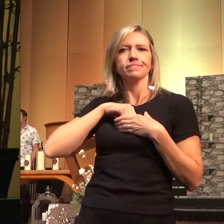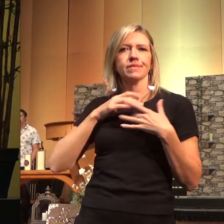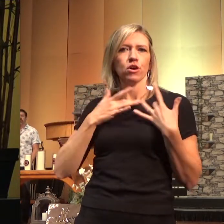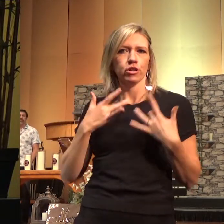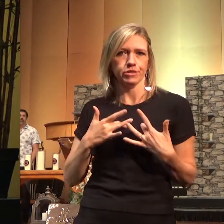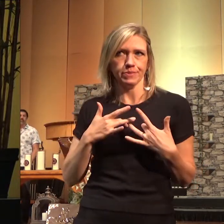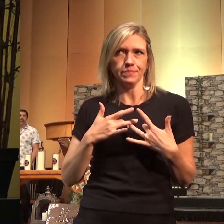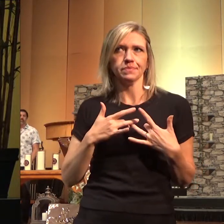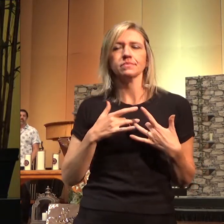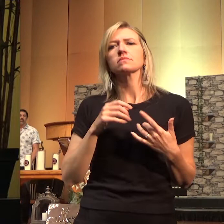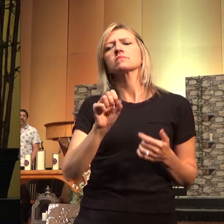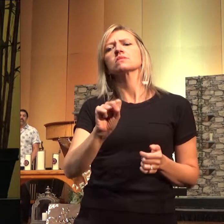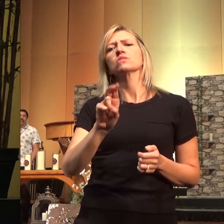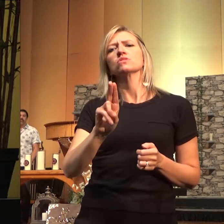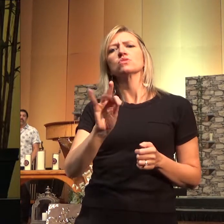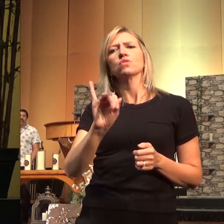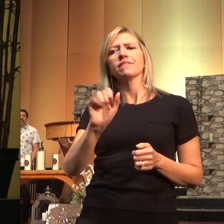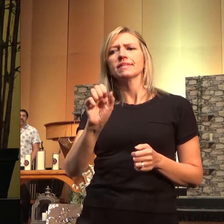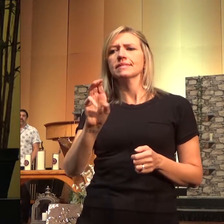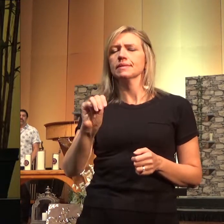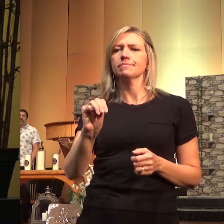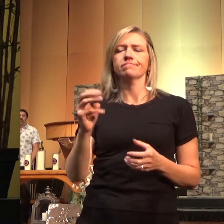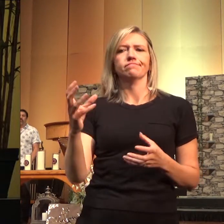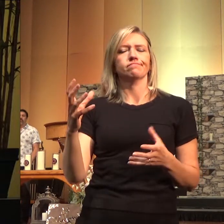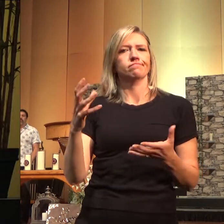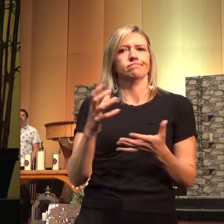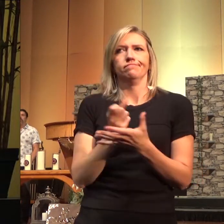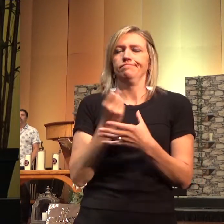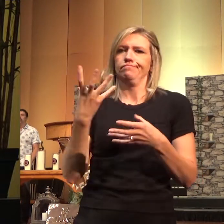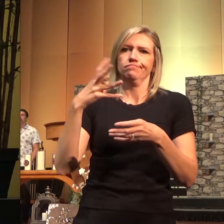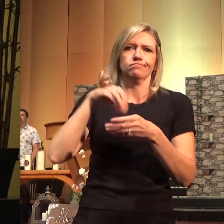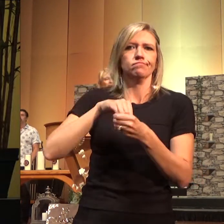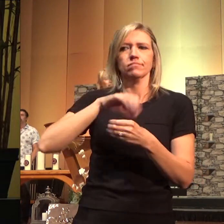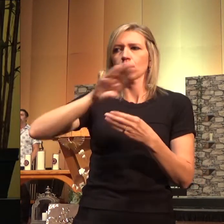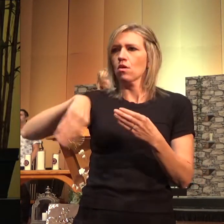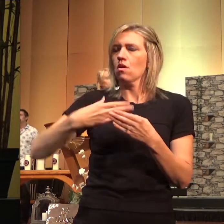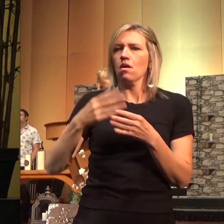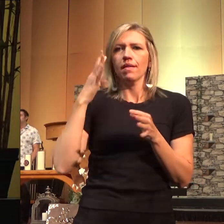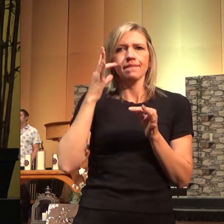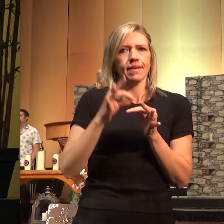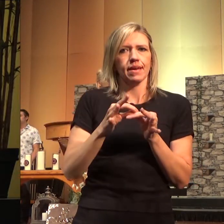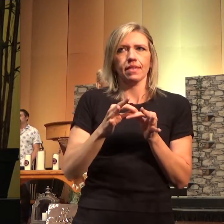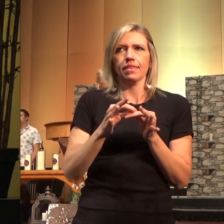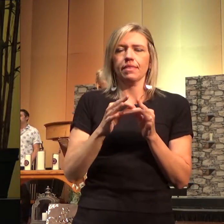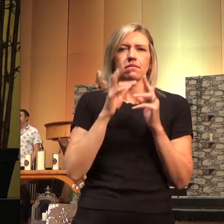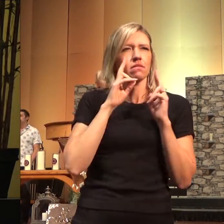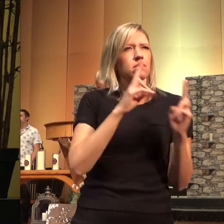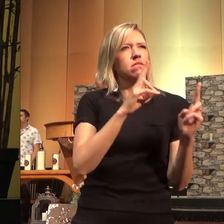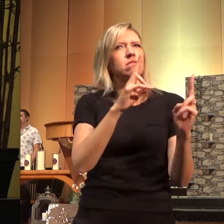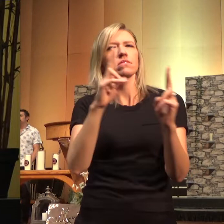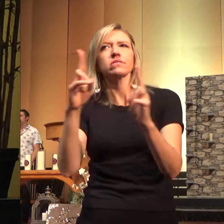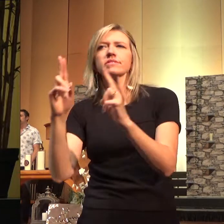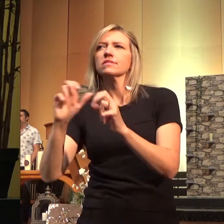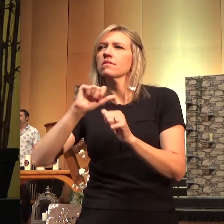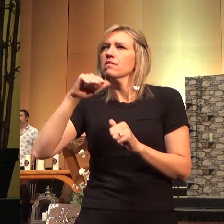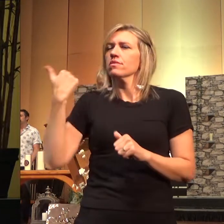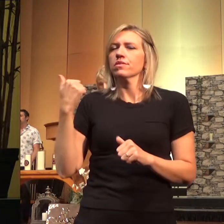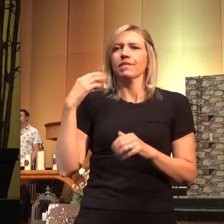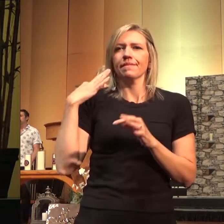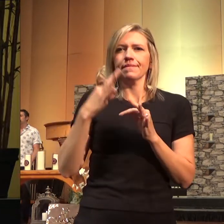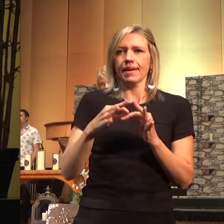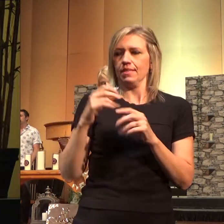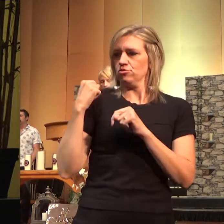heart. Sufism also embraces all faiths, and they embraces those faith traditions